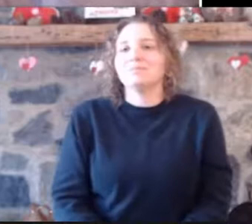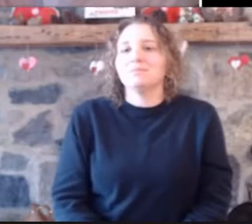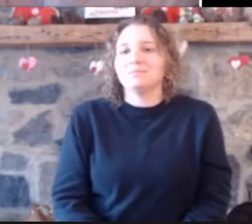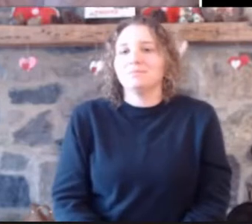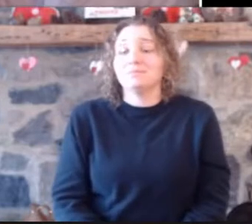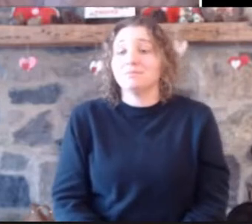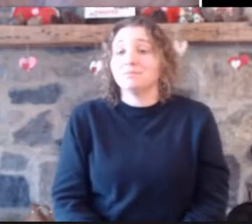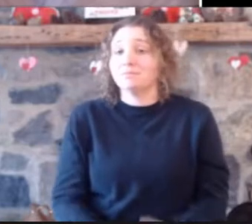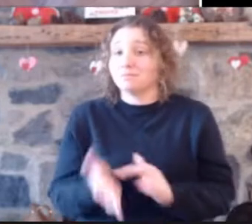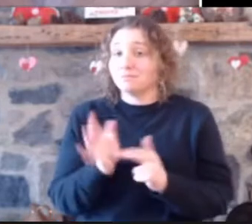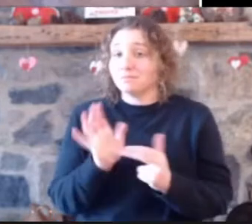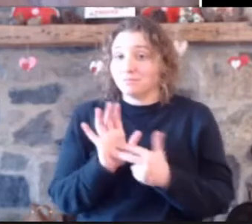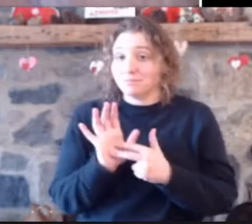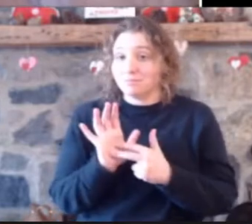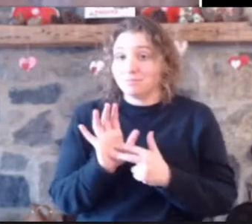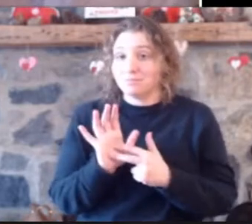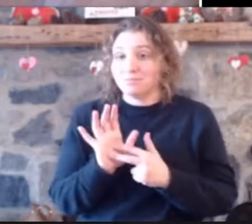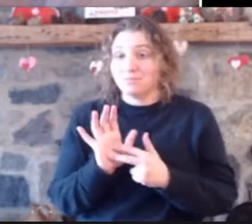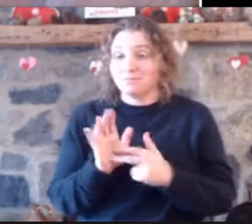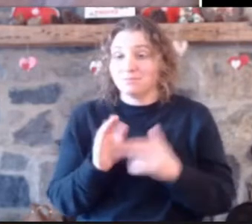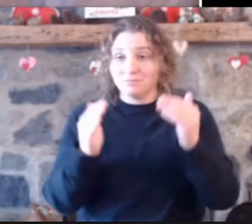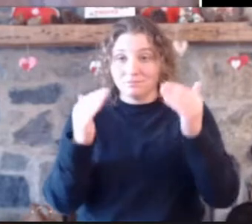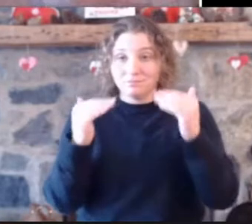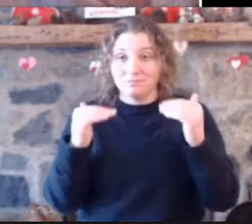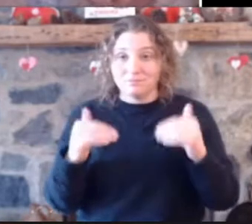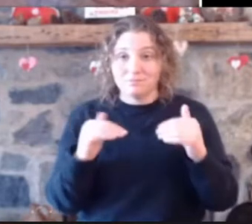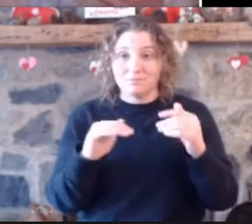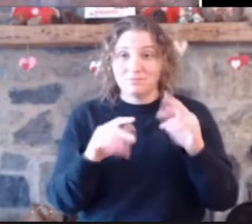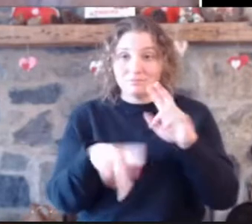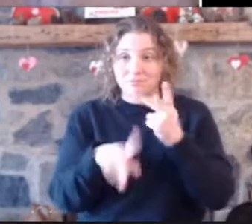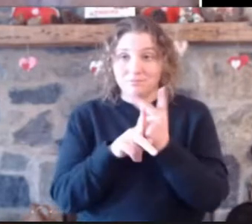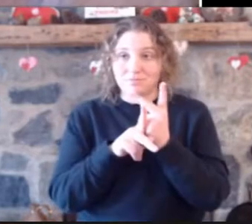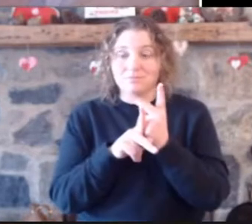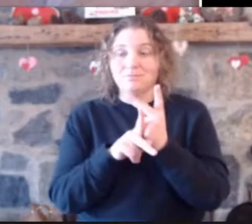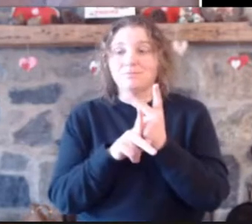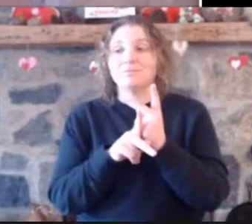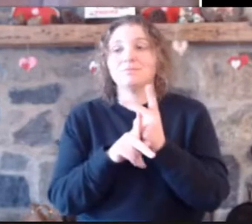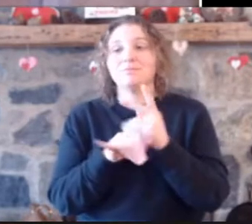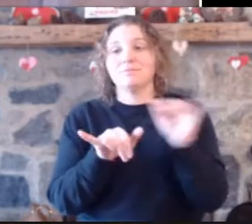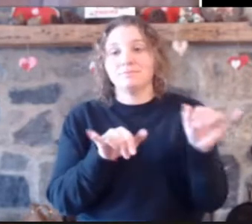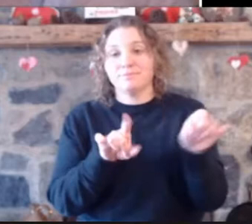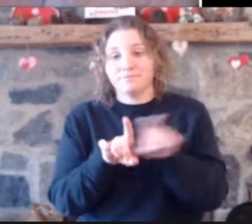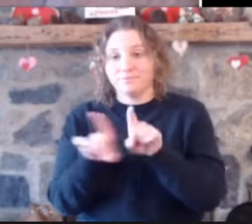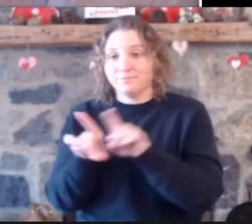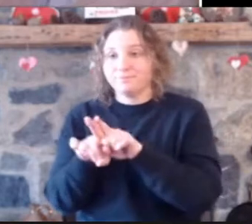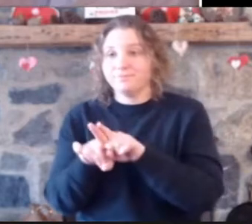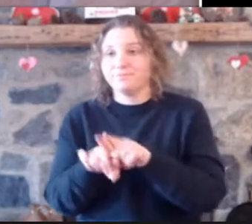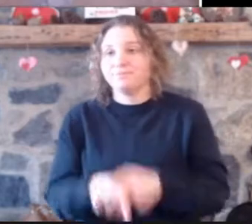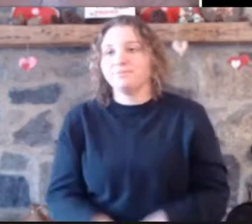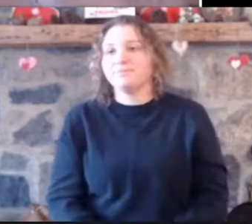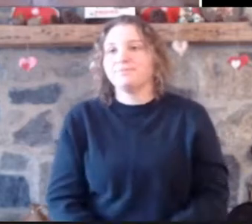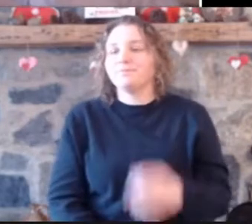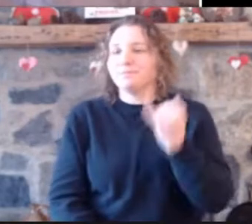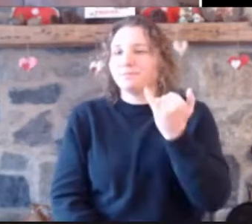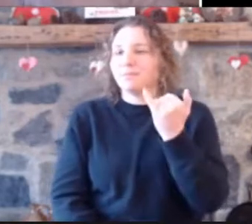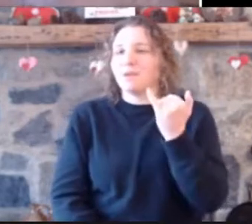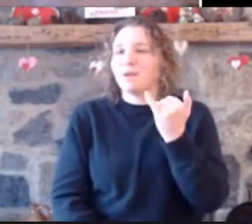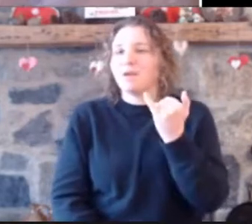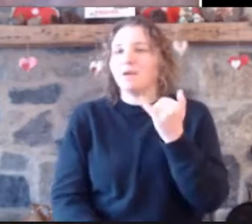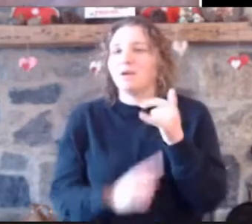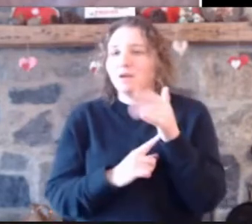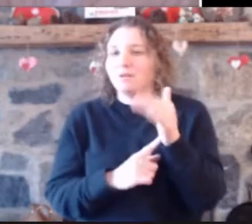So Cambrian, Precambrian, after their own kind. Vertebrate, invertebrate, all we find is one or the other, after their own kind. So fish to amphibian, this one's